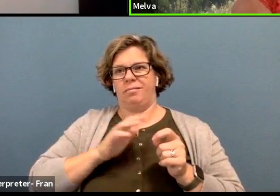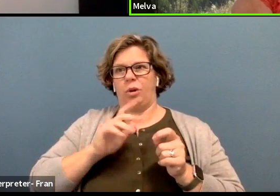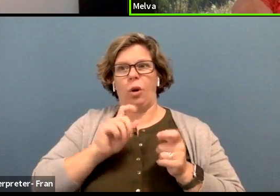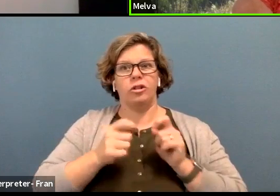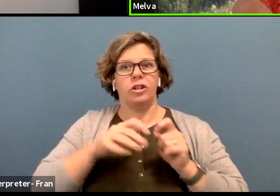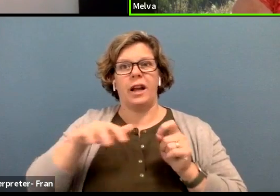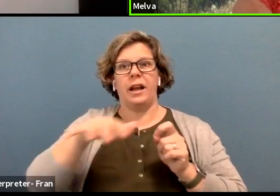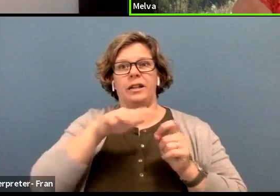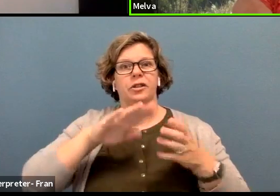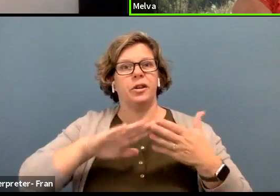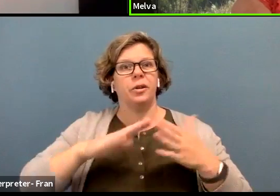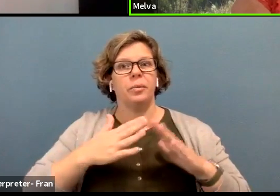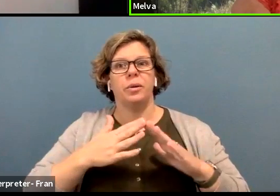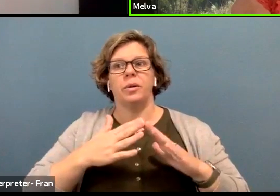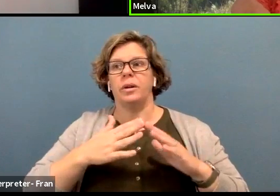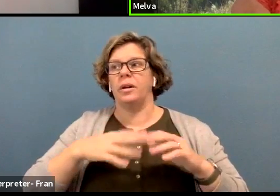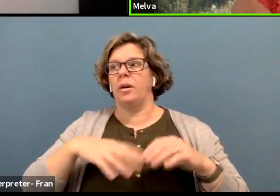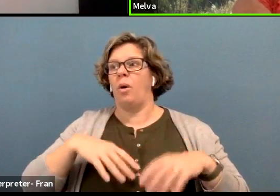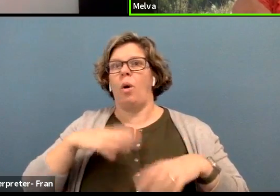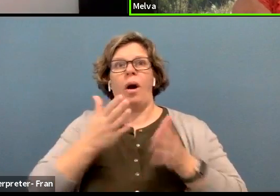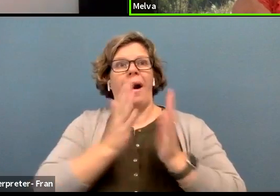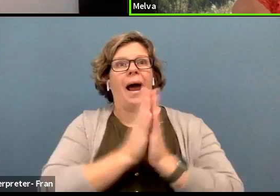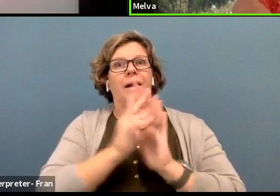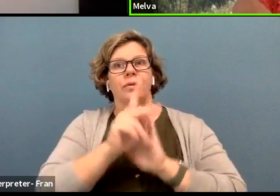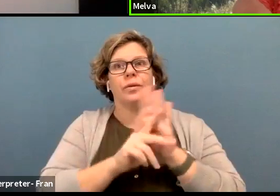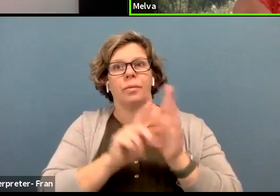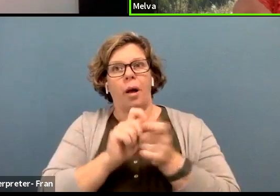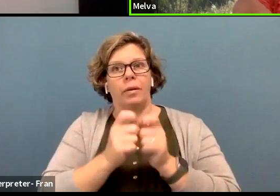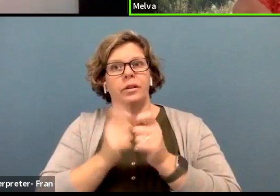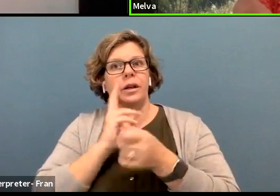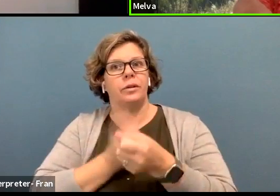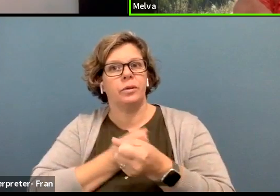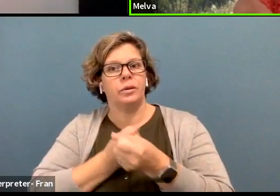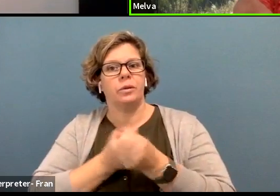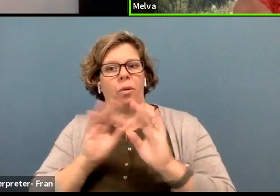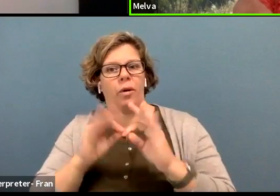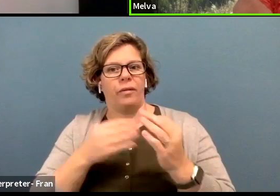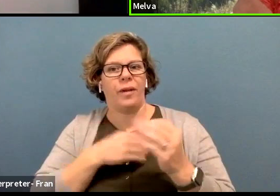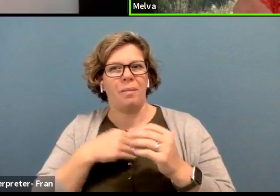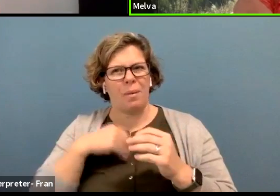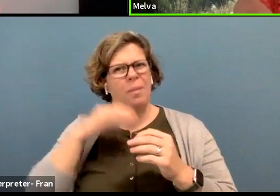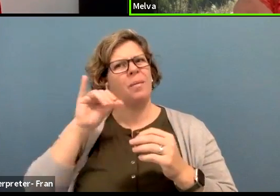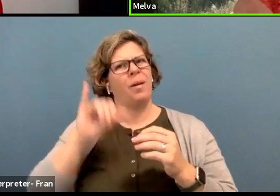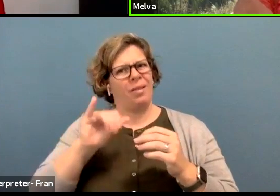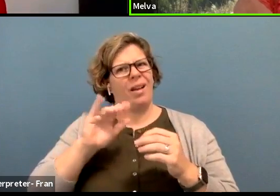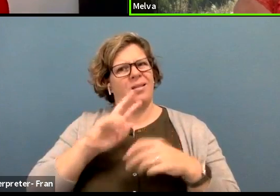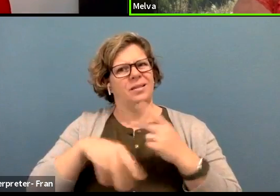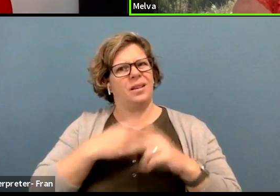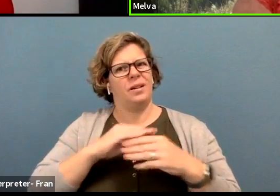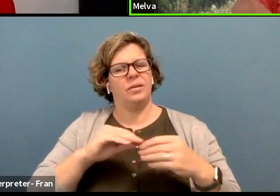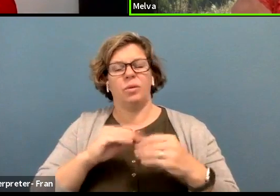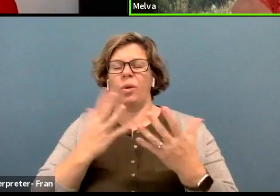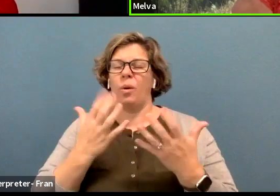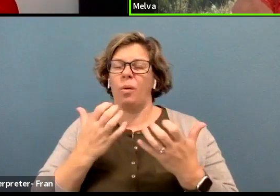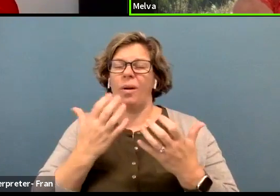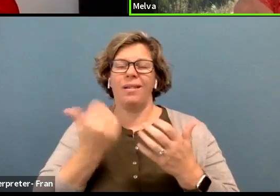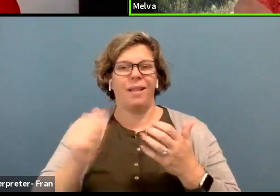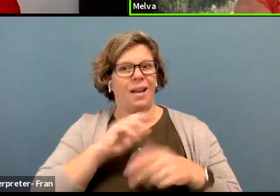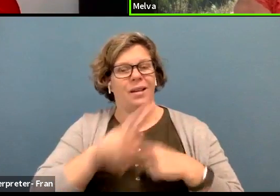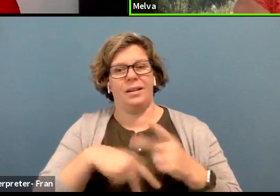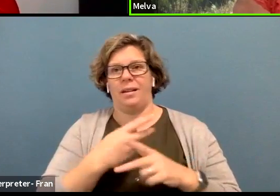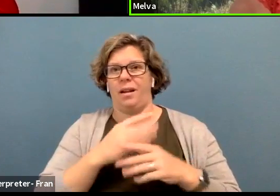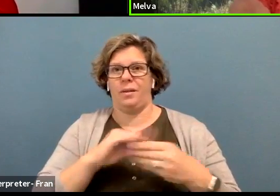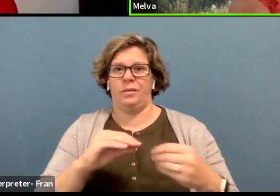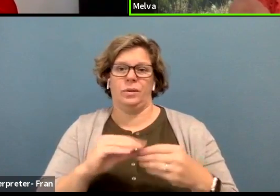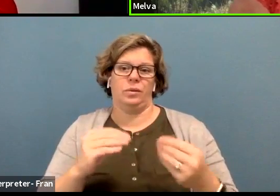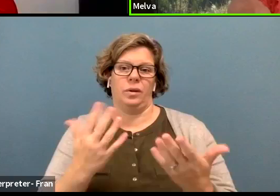society or in policy. Those stories need to be told, and we want them all. And I would love